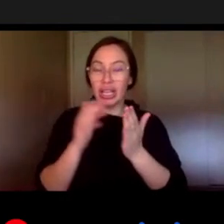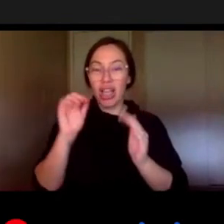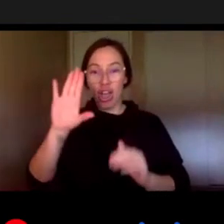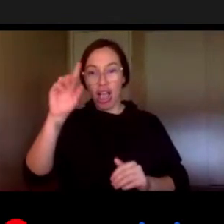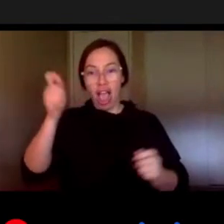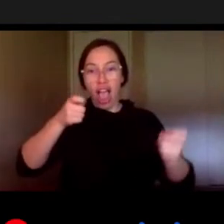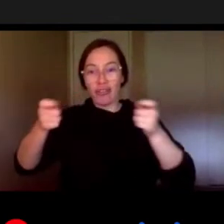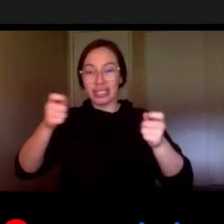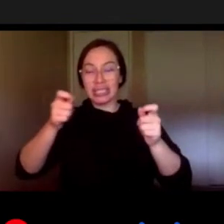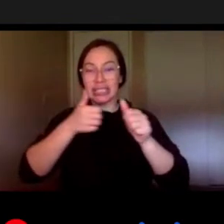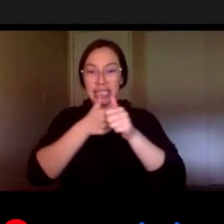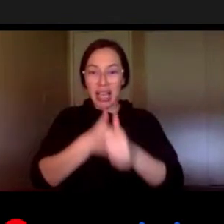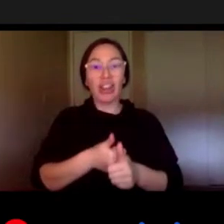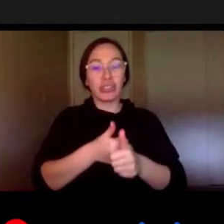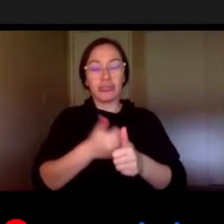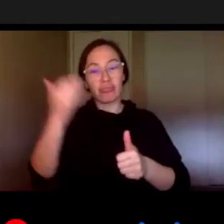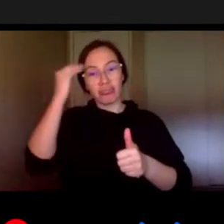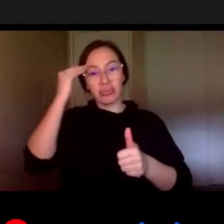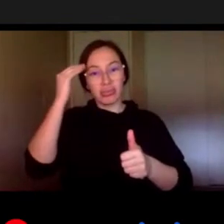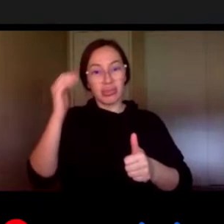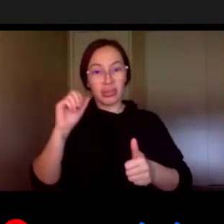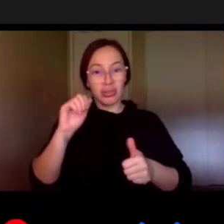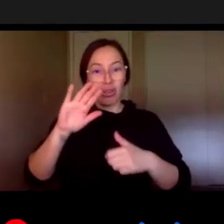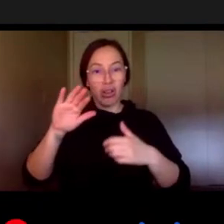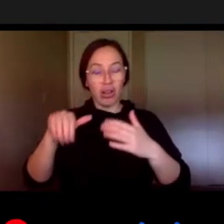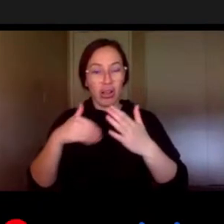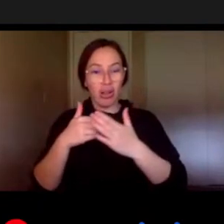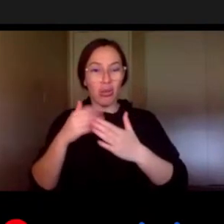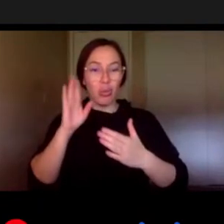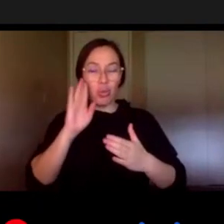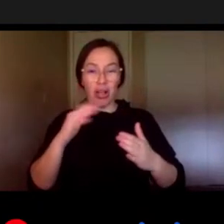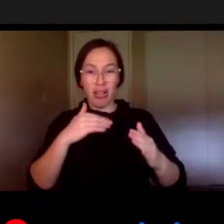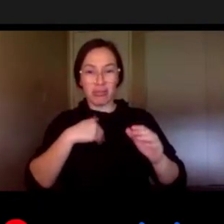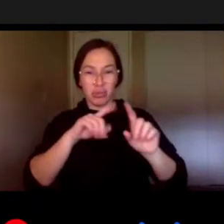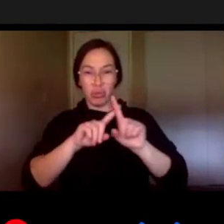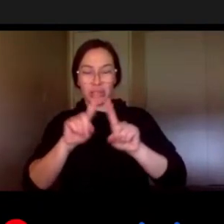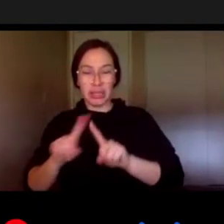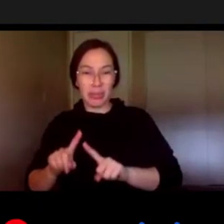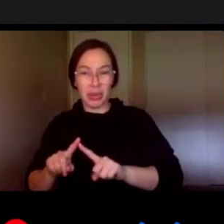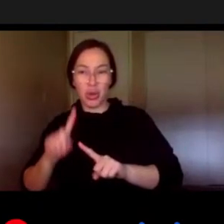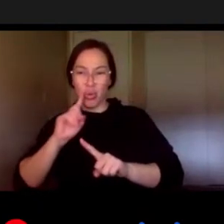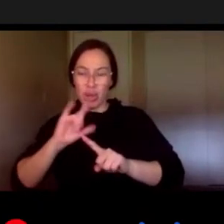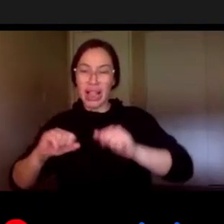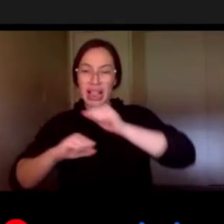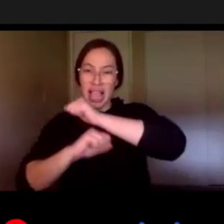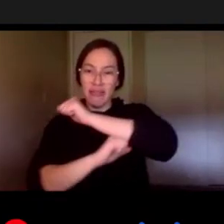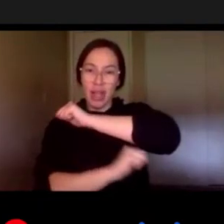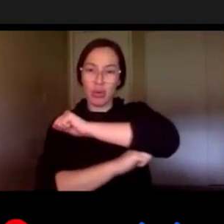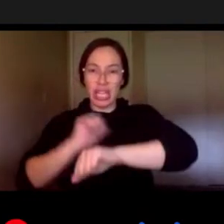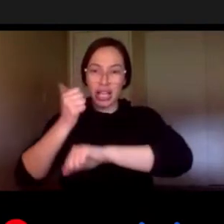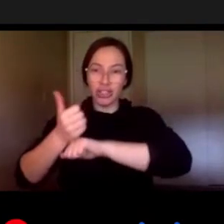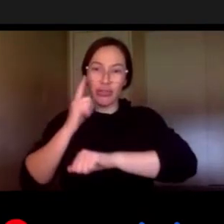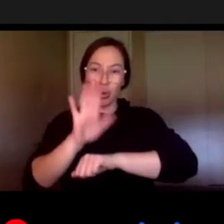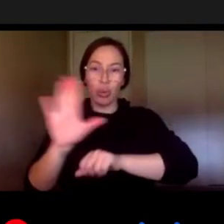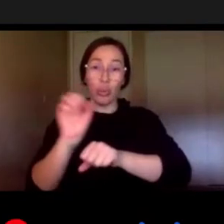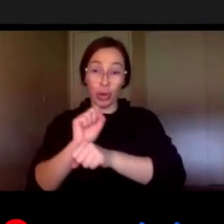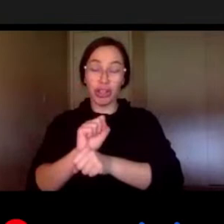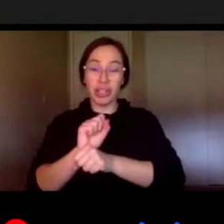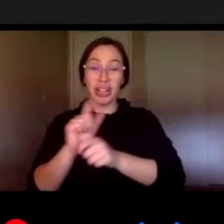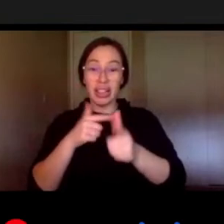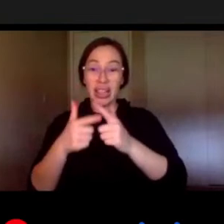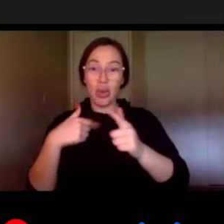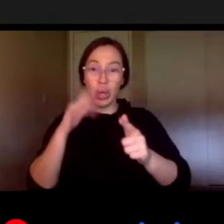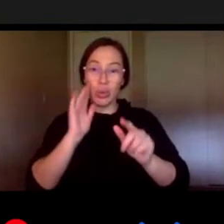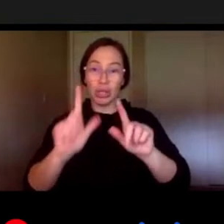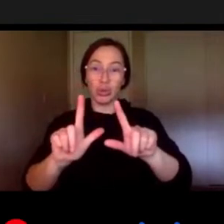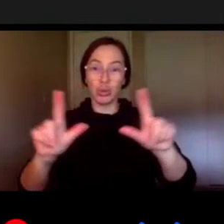codified. The top half are all CSBA templates. We're going to go through some of those because they really lay the foundation for your work. But then we're going to zoom in